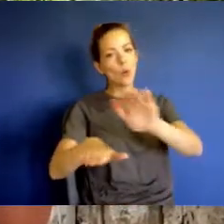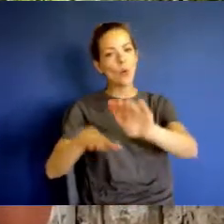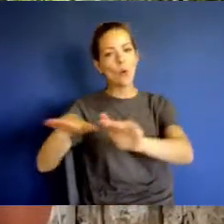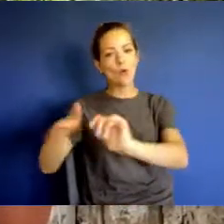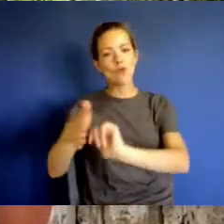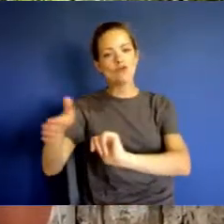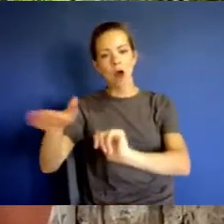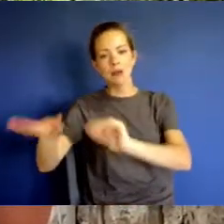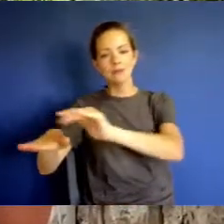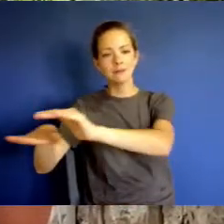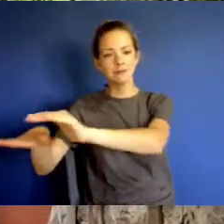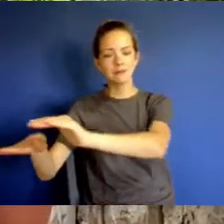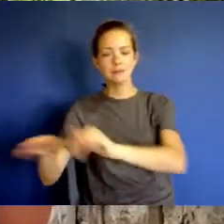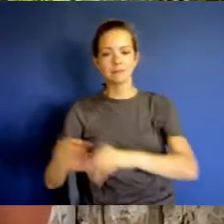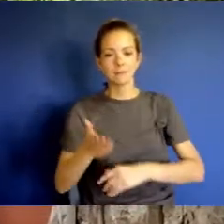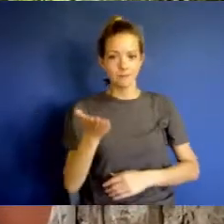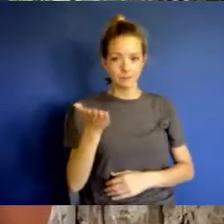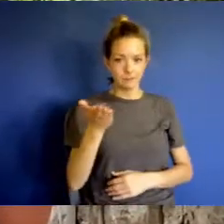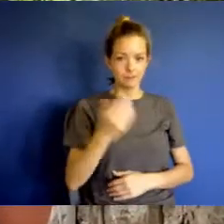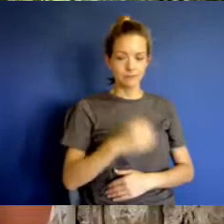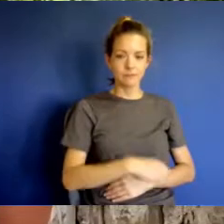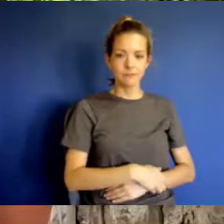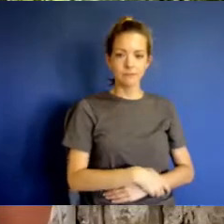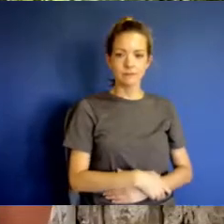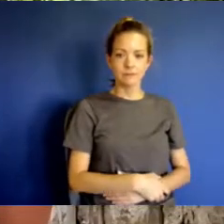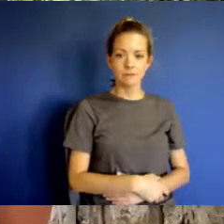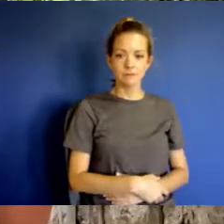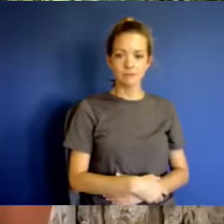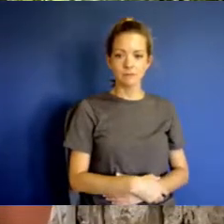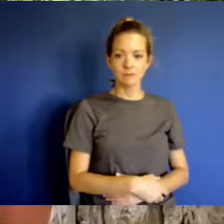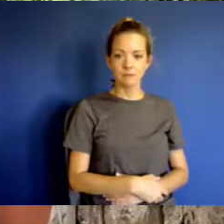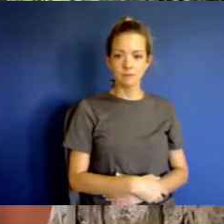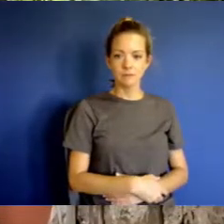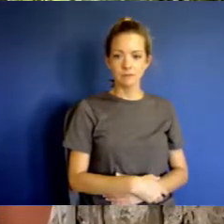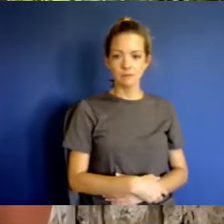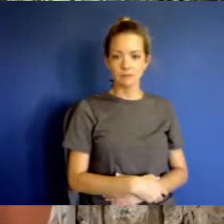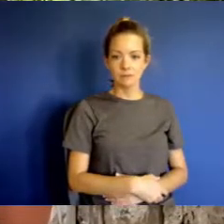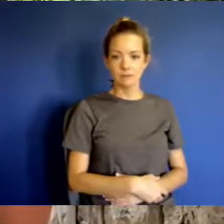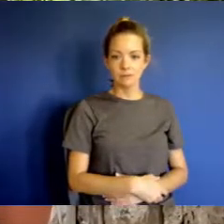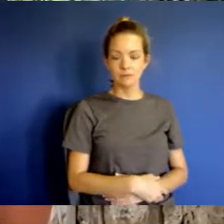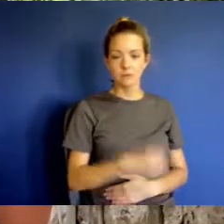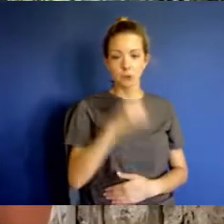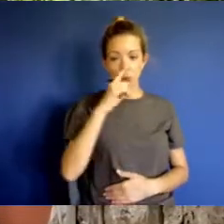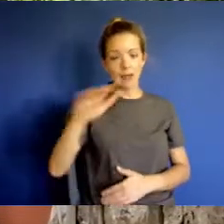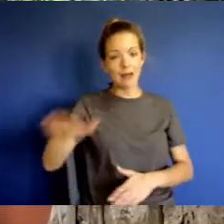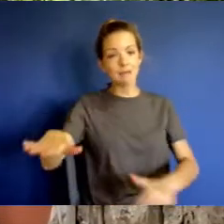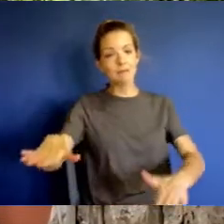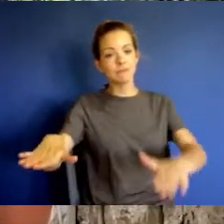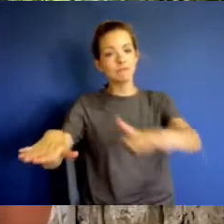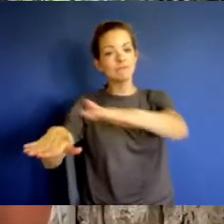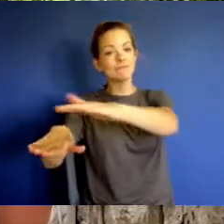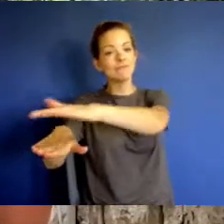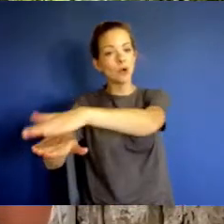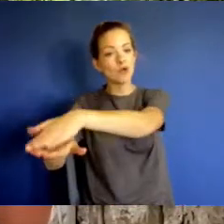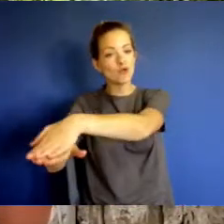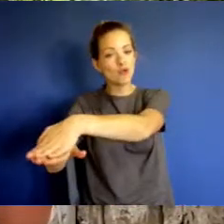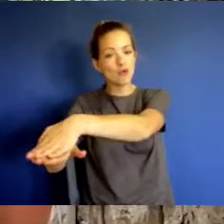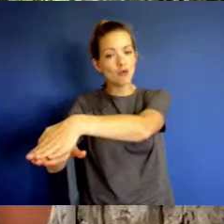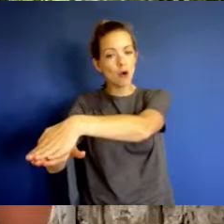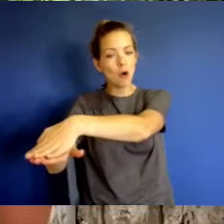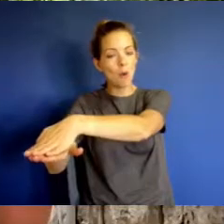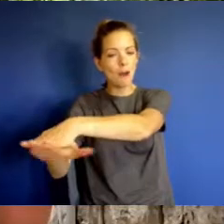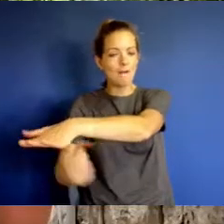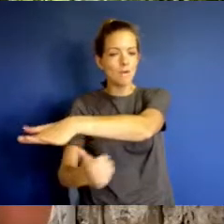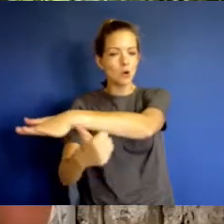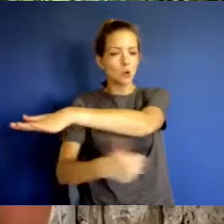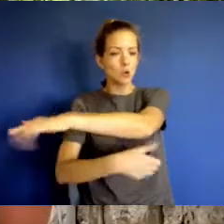child's pose, but walk the hands over to the right. And if you want to kind of carry on the left hand and bring it on top